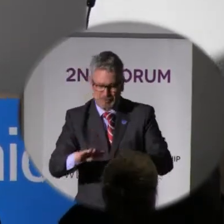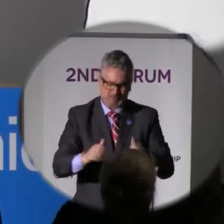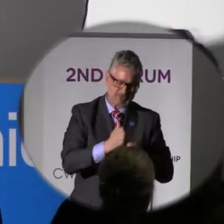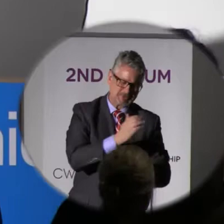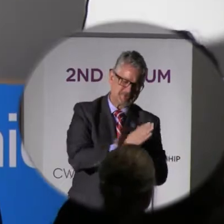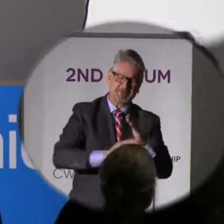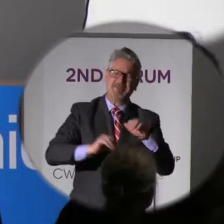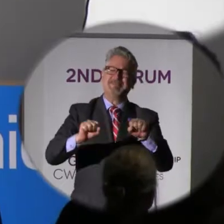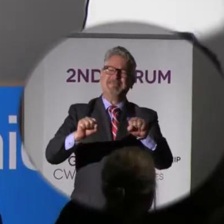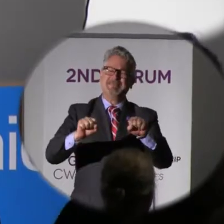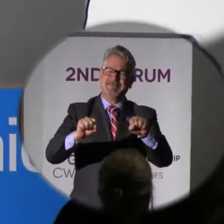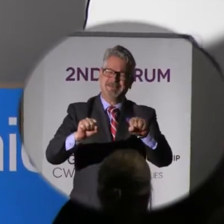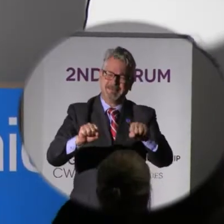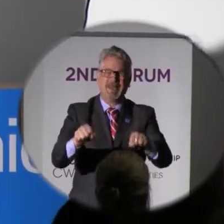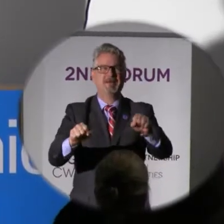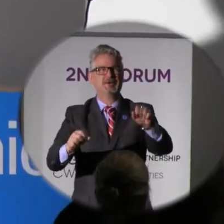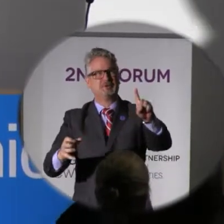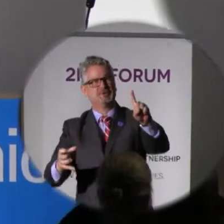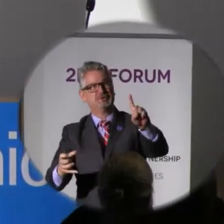disabilities,